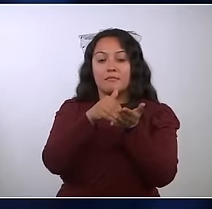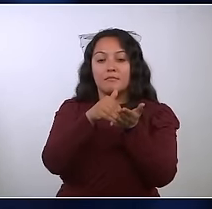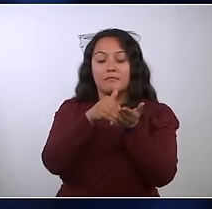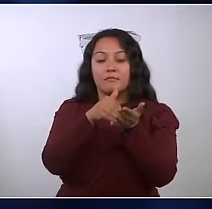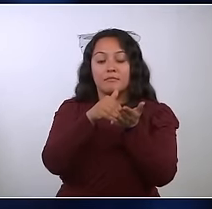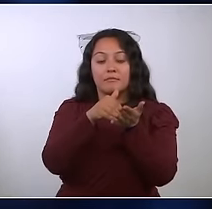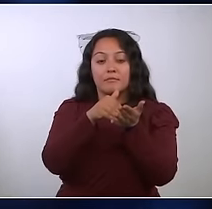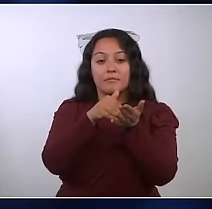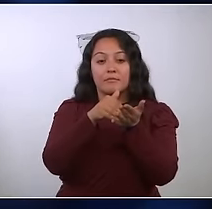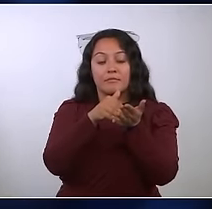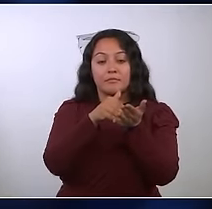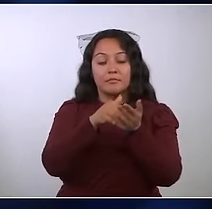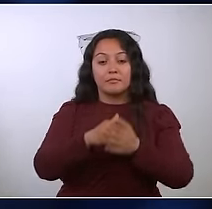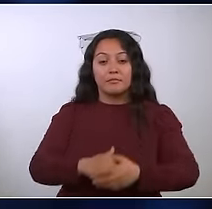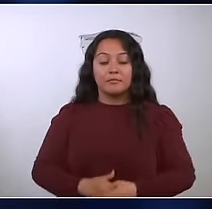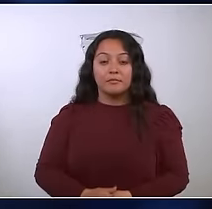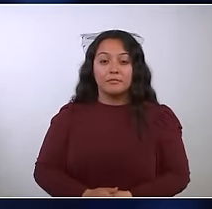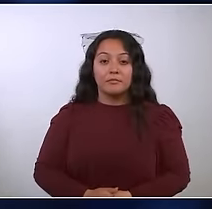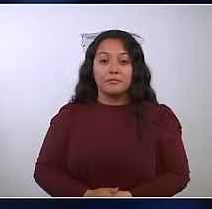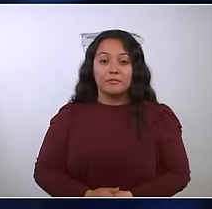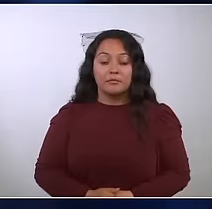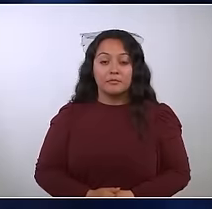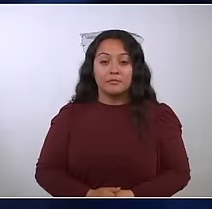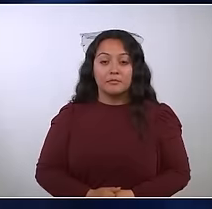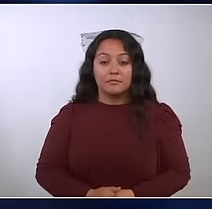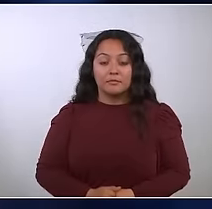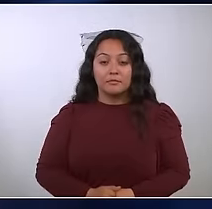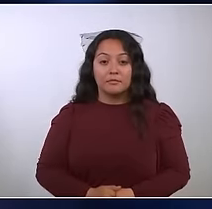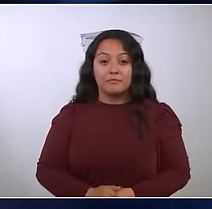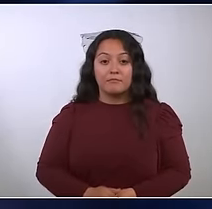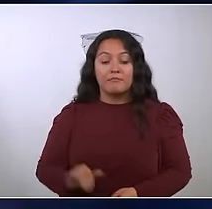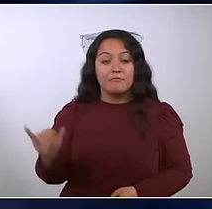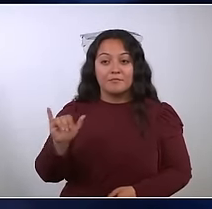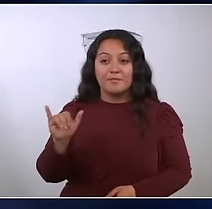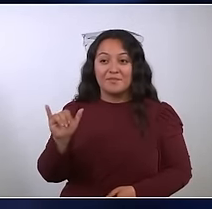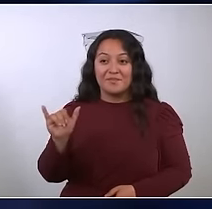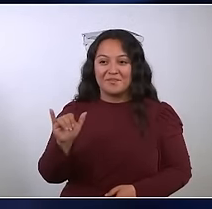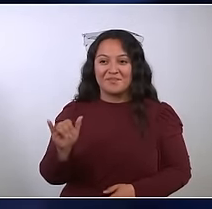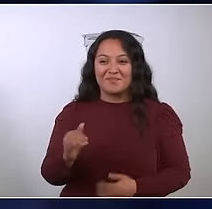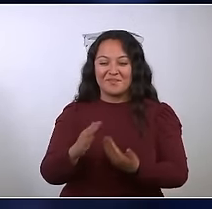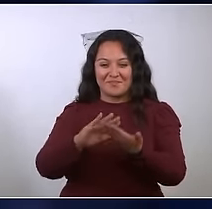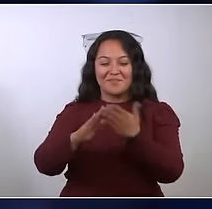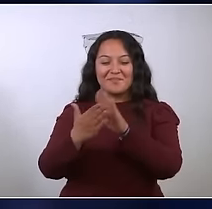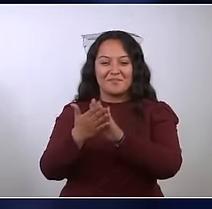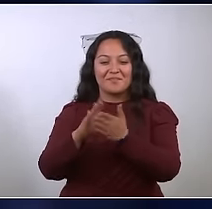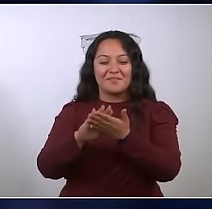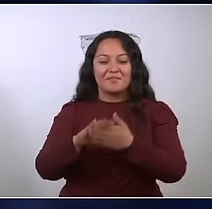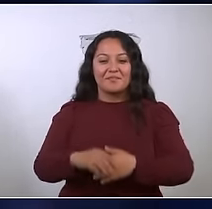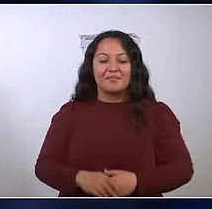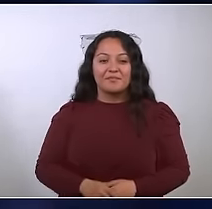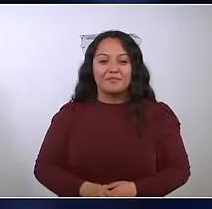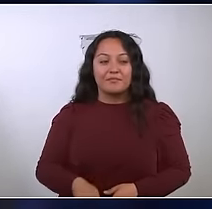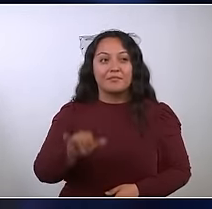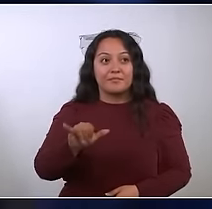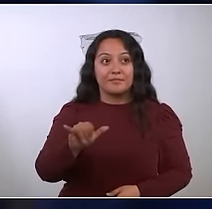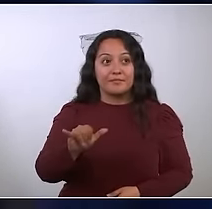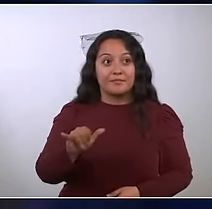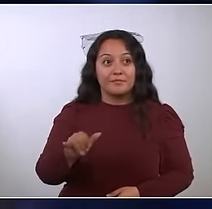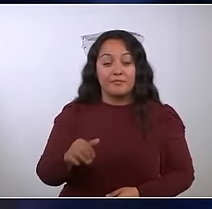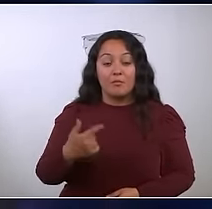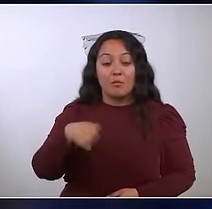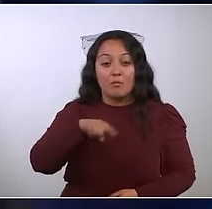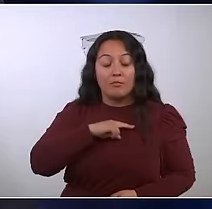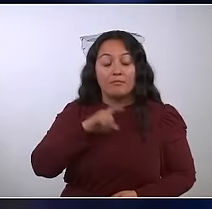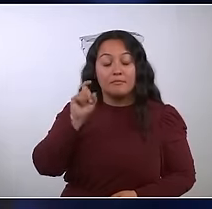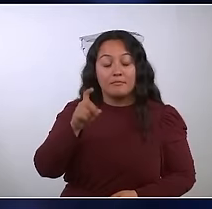De reedificar lo que antes estaba. Just like an ordinary city. Como una ciudad ordinaria. That is how you and I